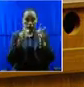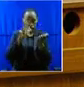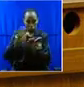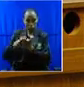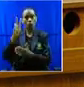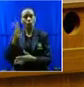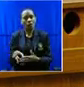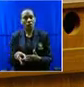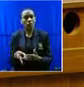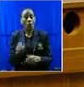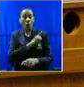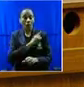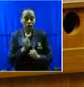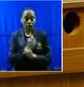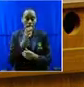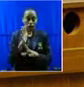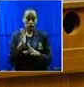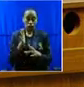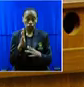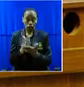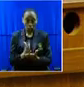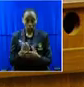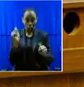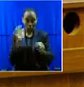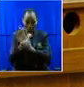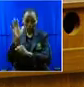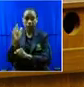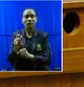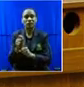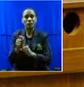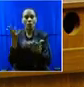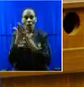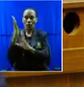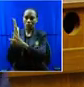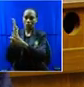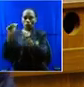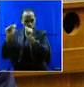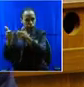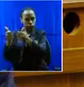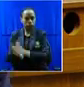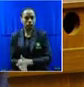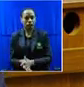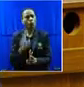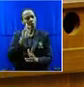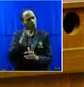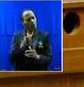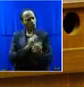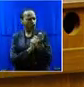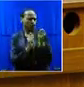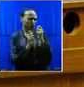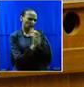environmental impact assessments, and township establishments. And we will also adapt